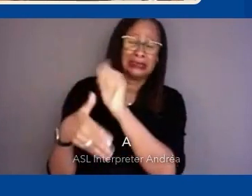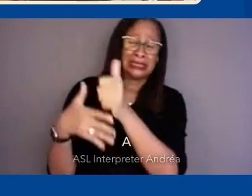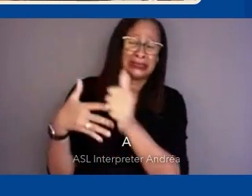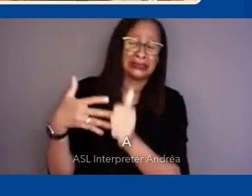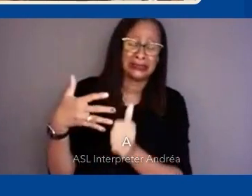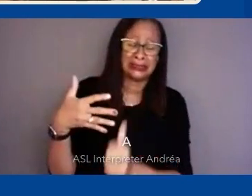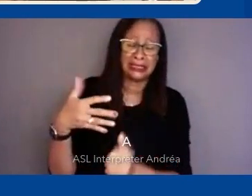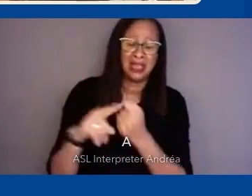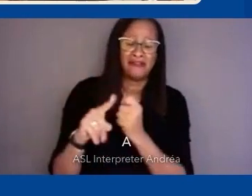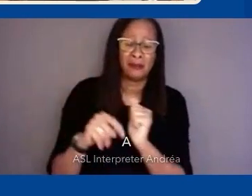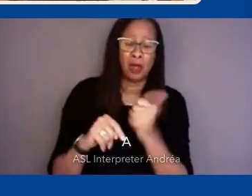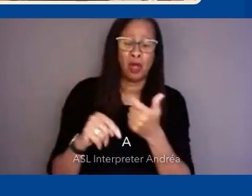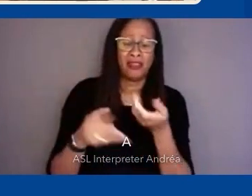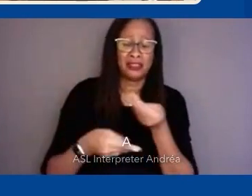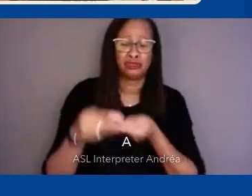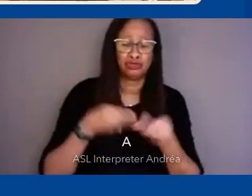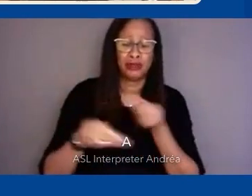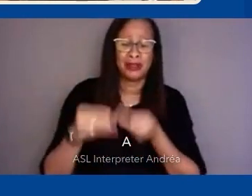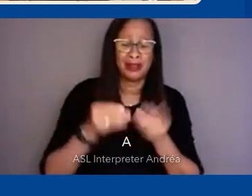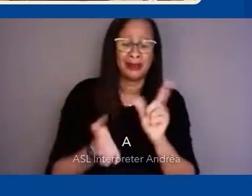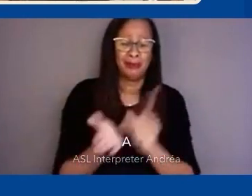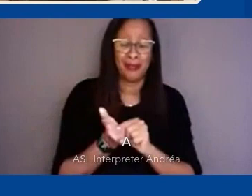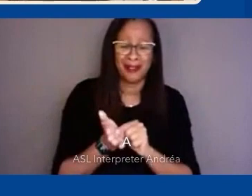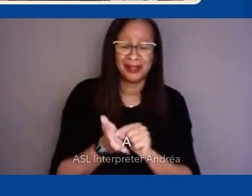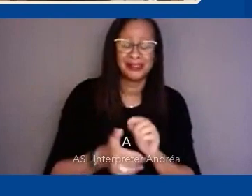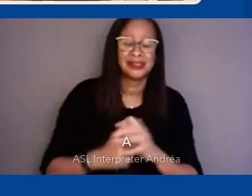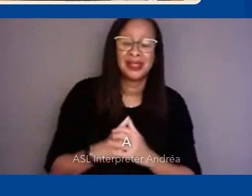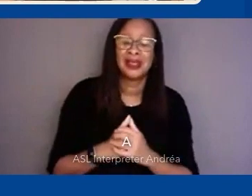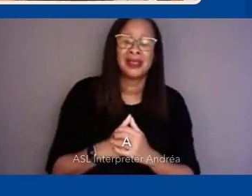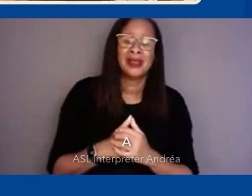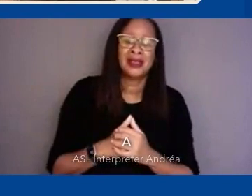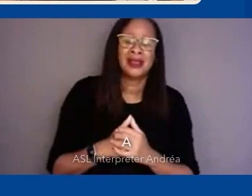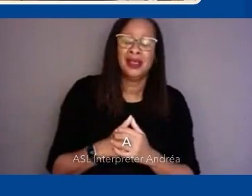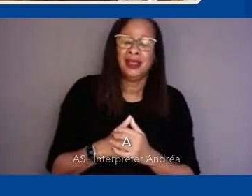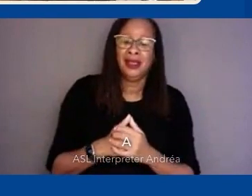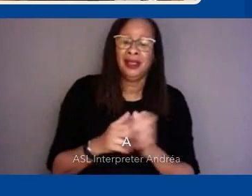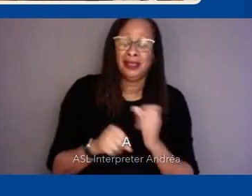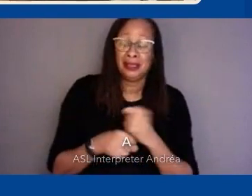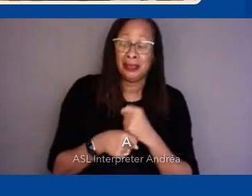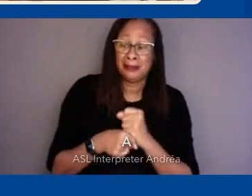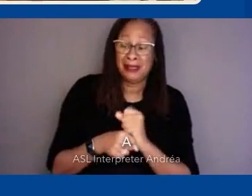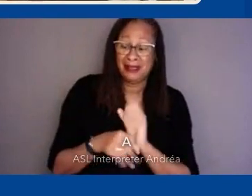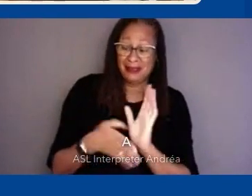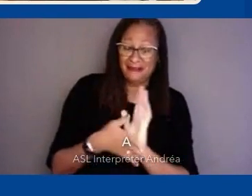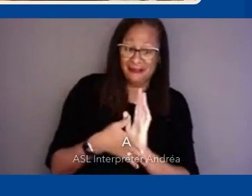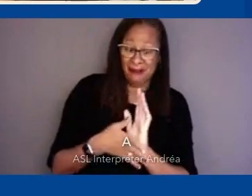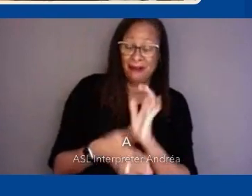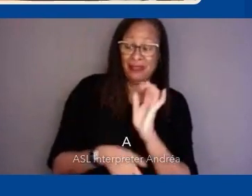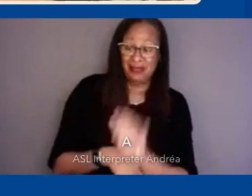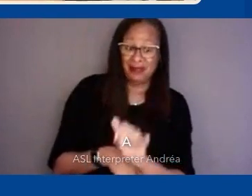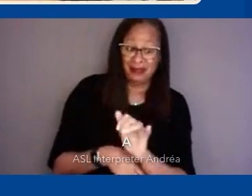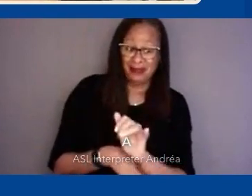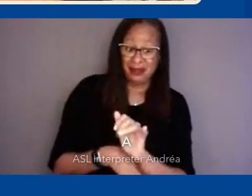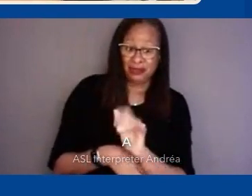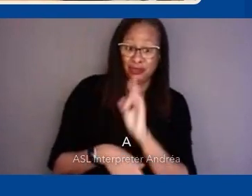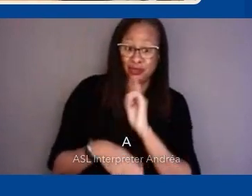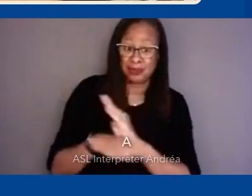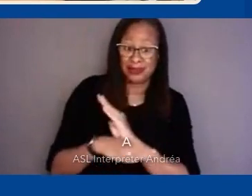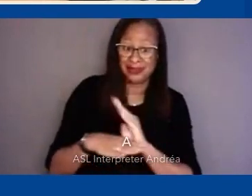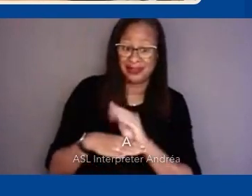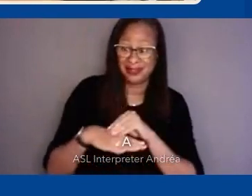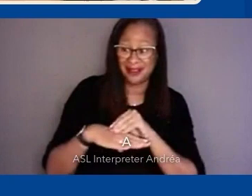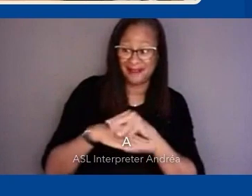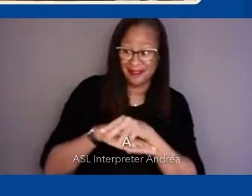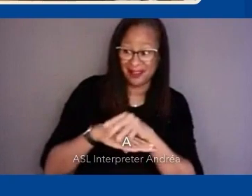virtually all of the trade press, and you're making a film which in effect is like kind